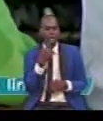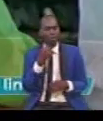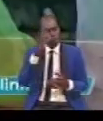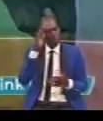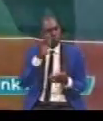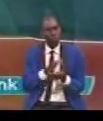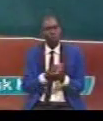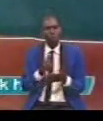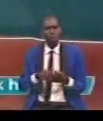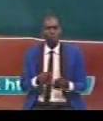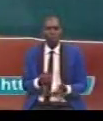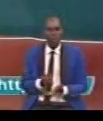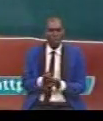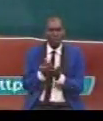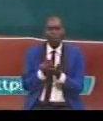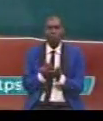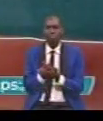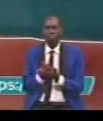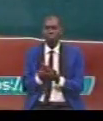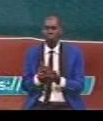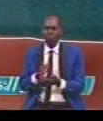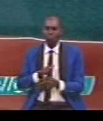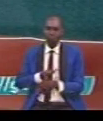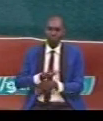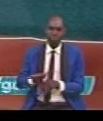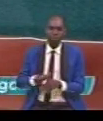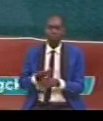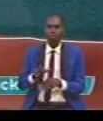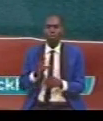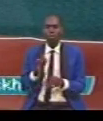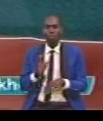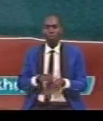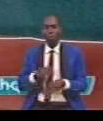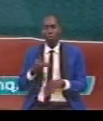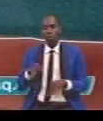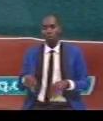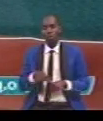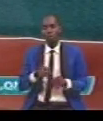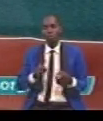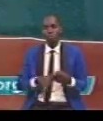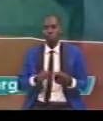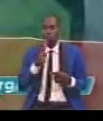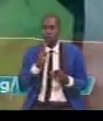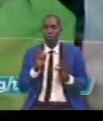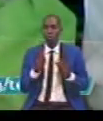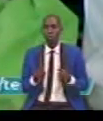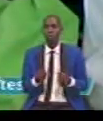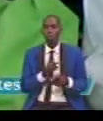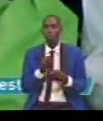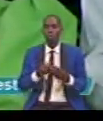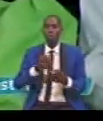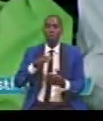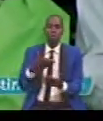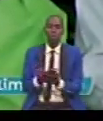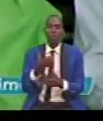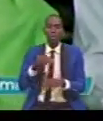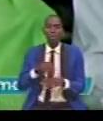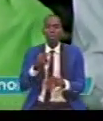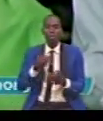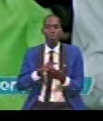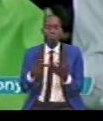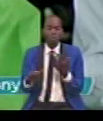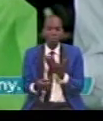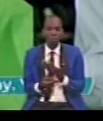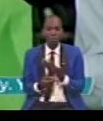now tapping my legs so that they could be straight. But when I came to the crusade, the following